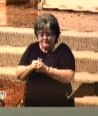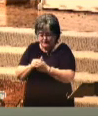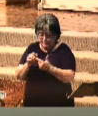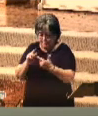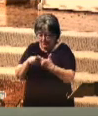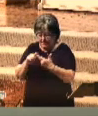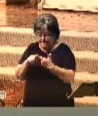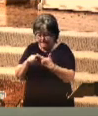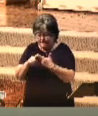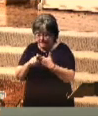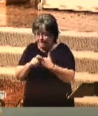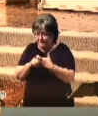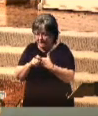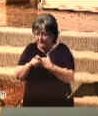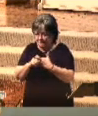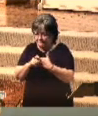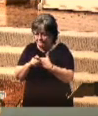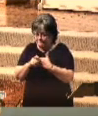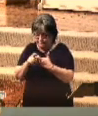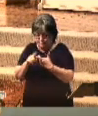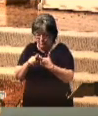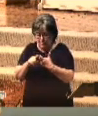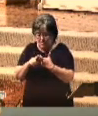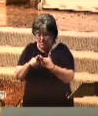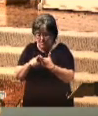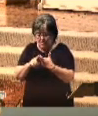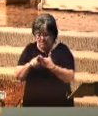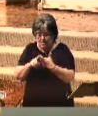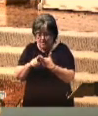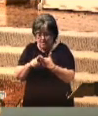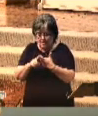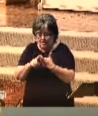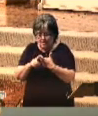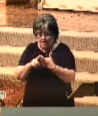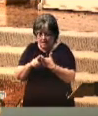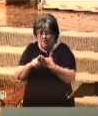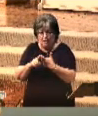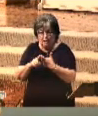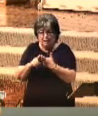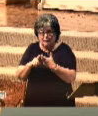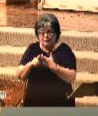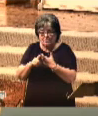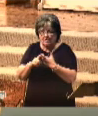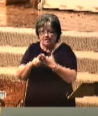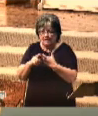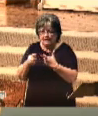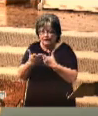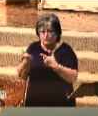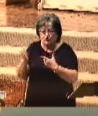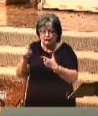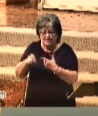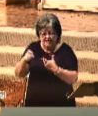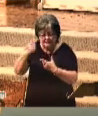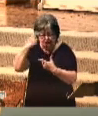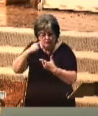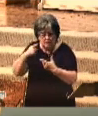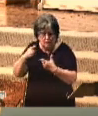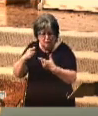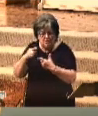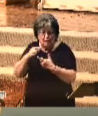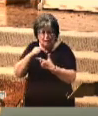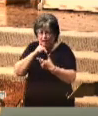lowest reason is that you'll prosper. A higher reason is that there's a need for a lost world to hear the